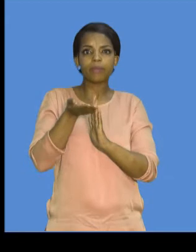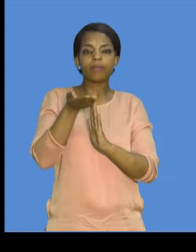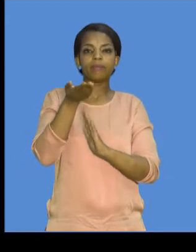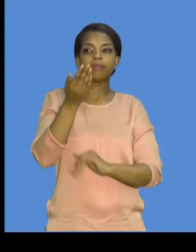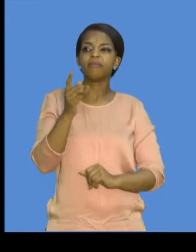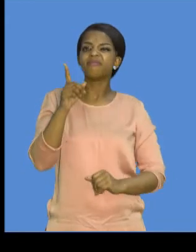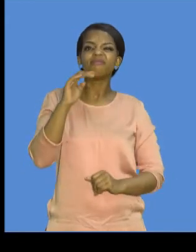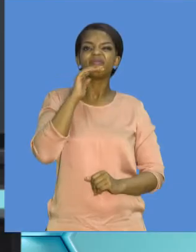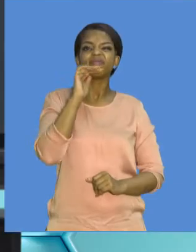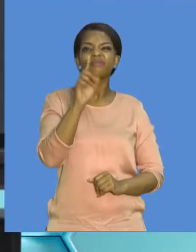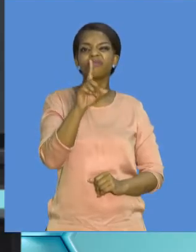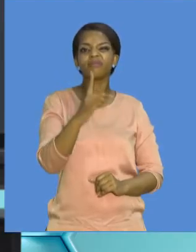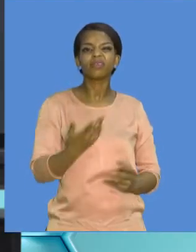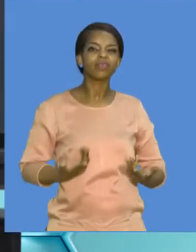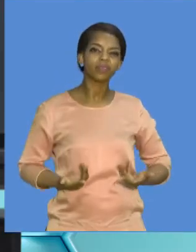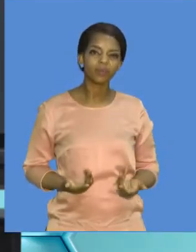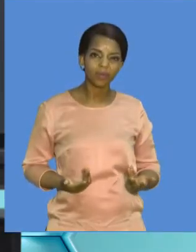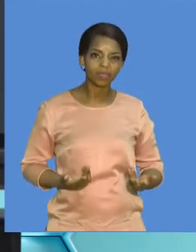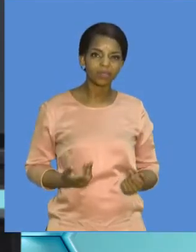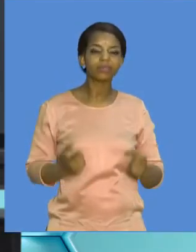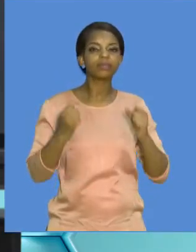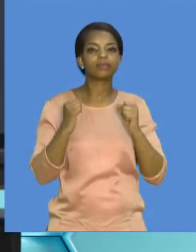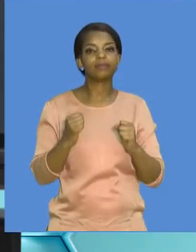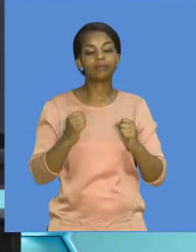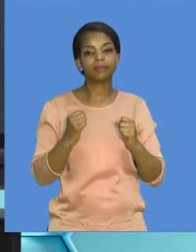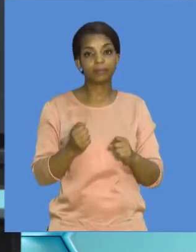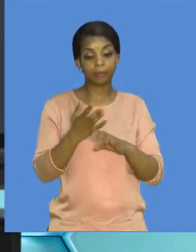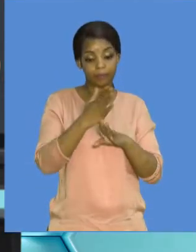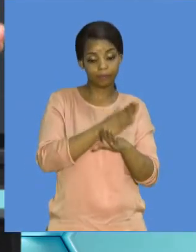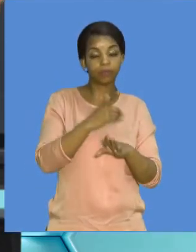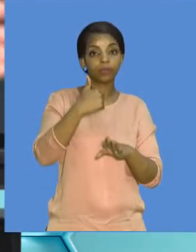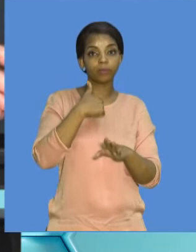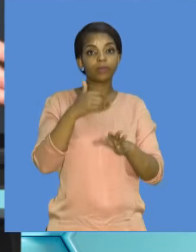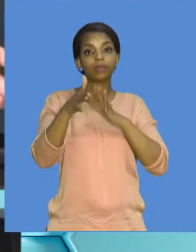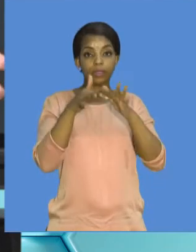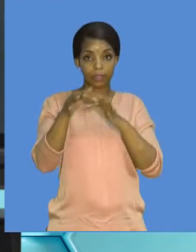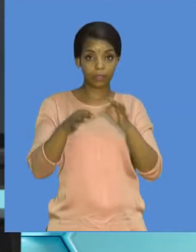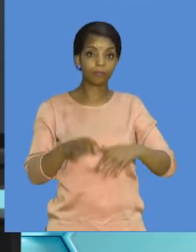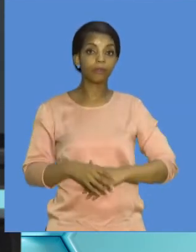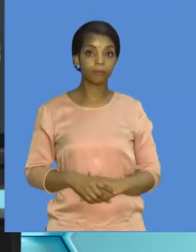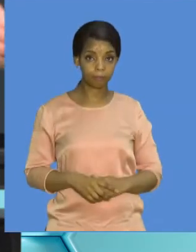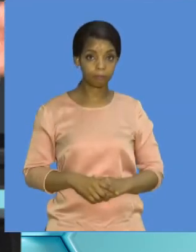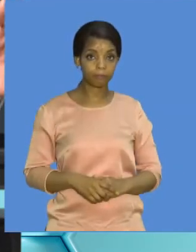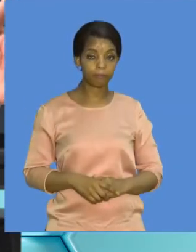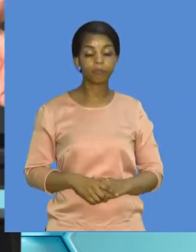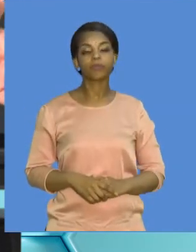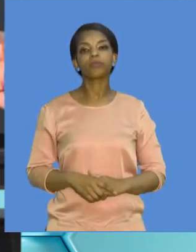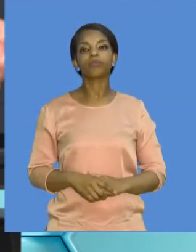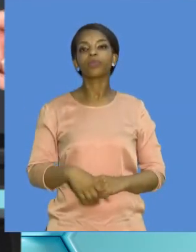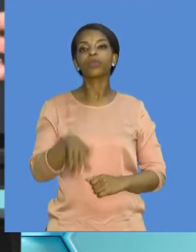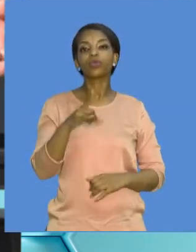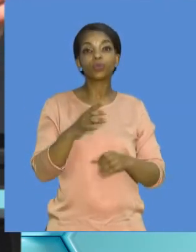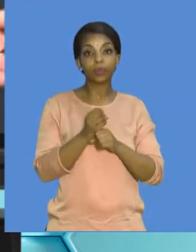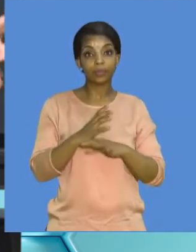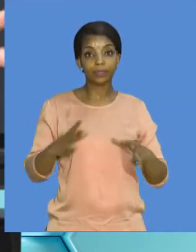this mean? It goes back to the very same concept I'm just explaining now. As you are starting, the longer the time,